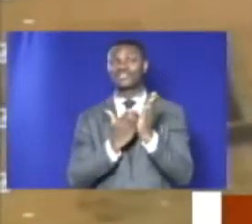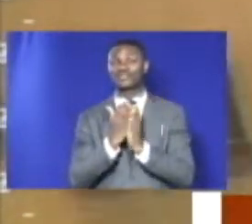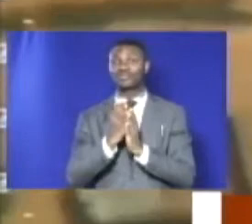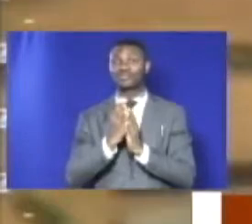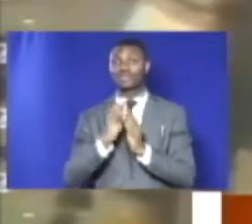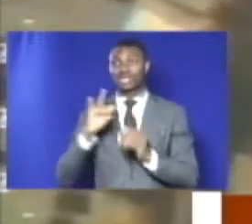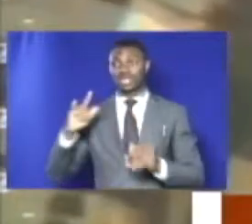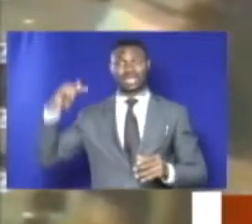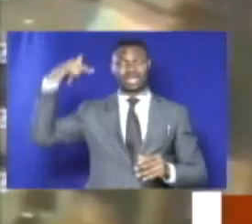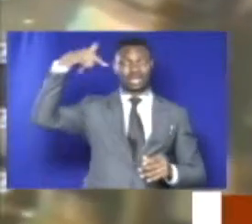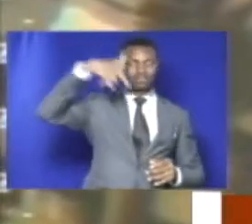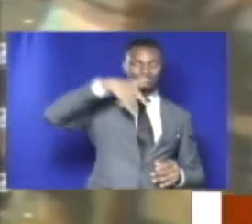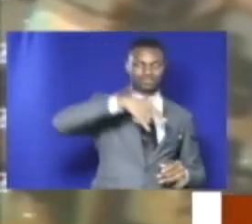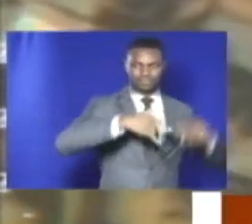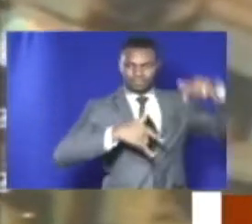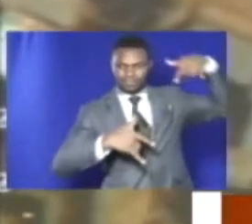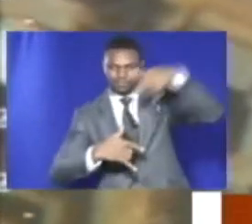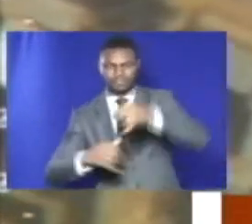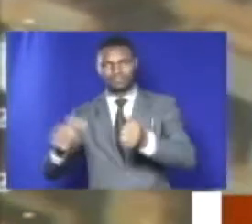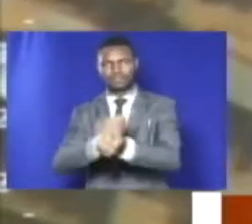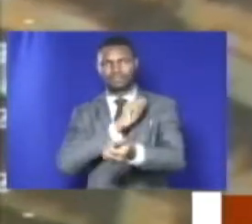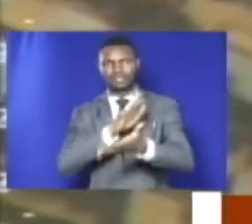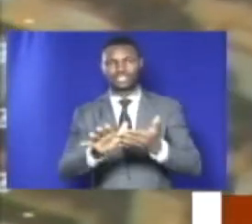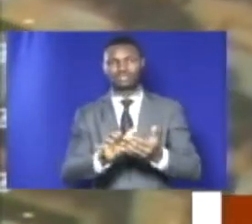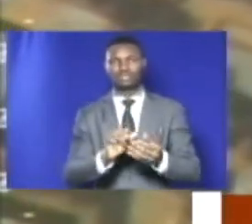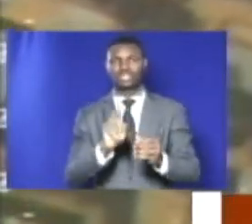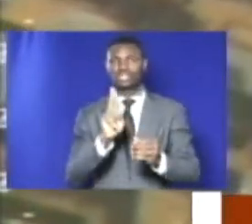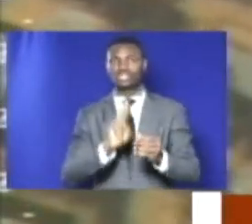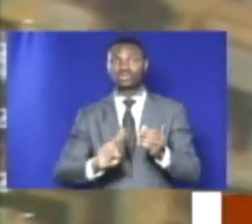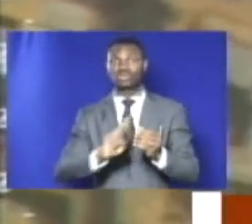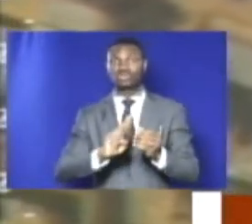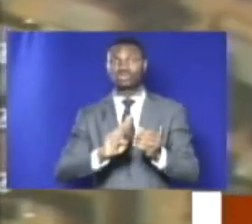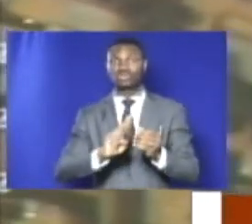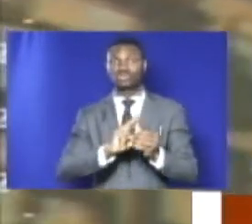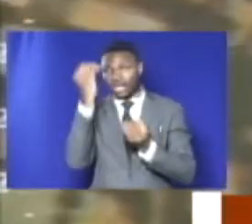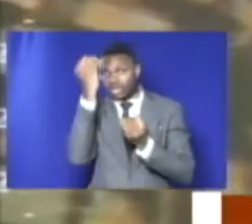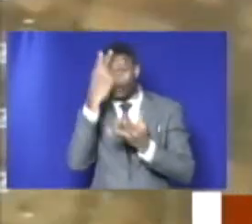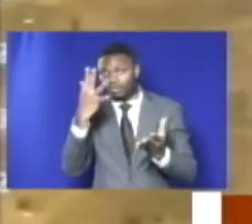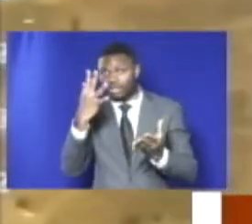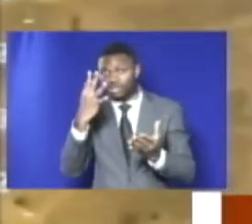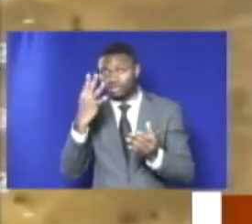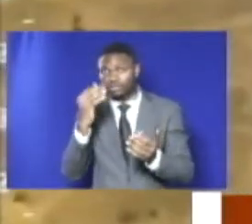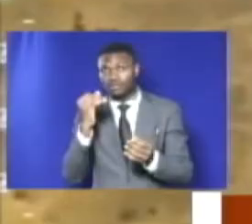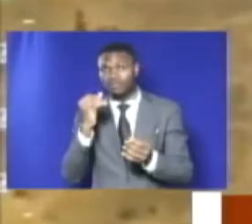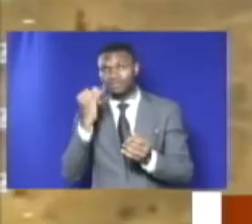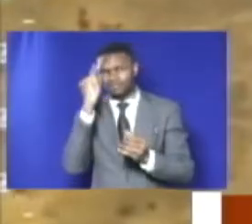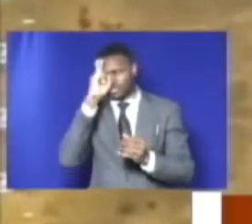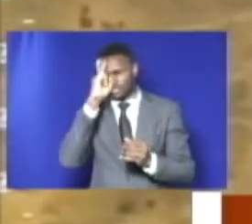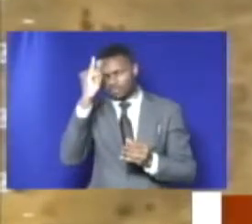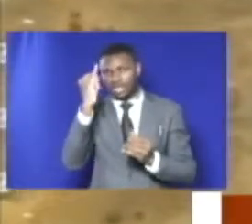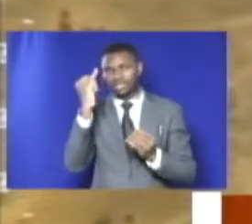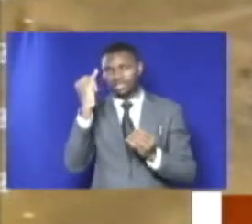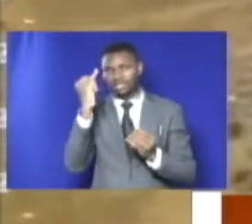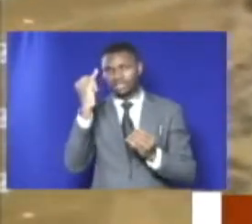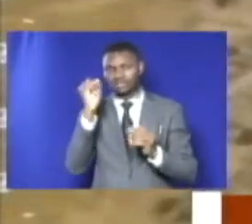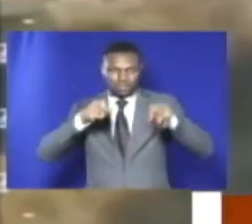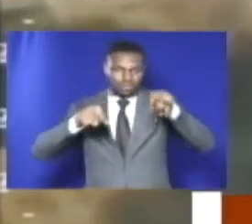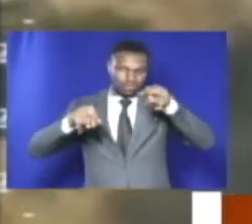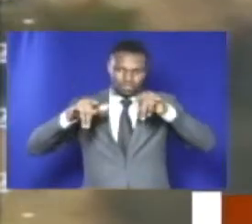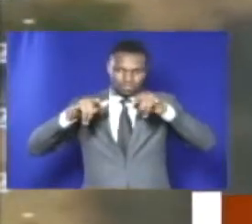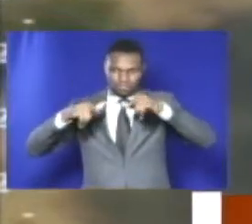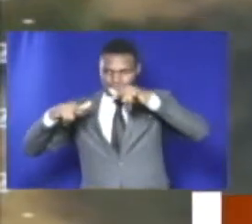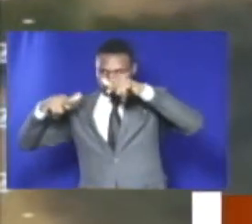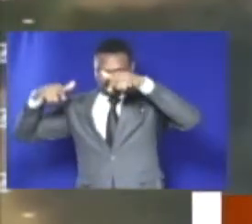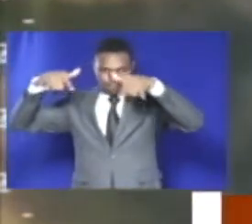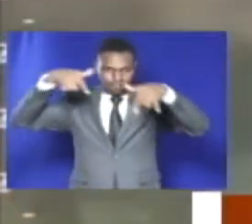June 2020 with the help of credible intelligence reports and days of aerial surveillance that established the settlement